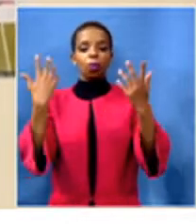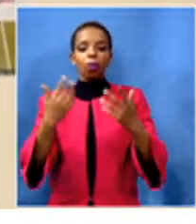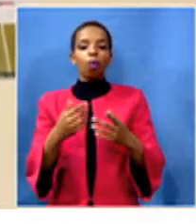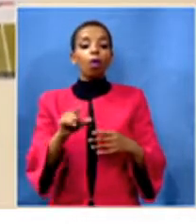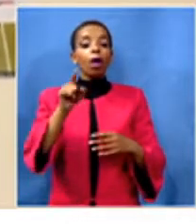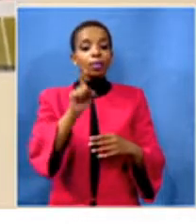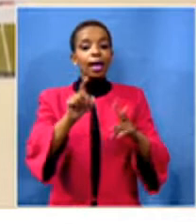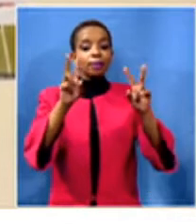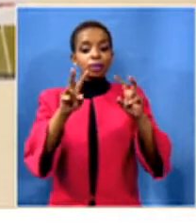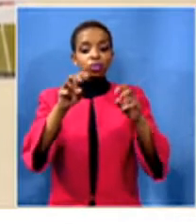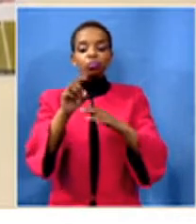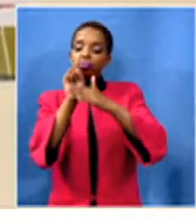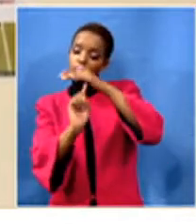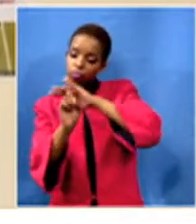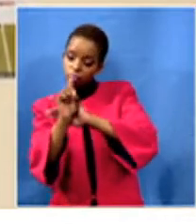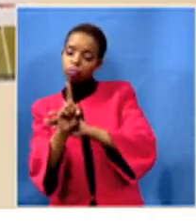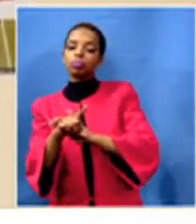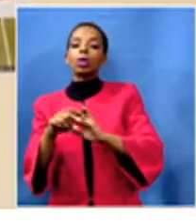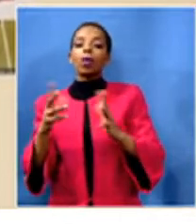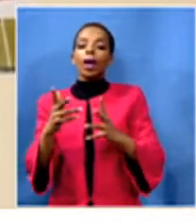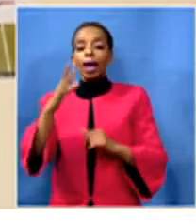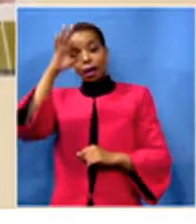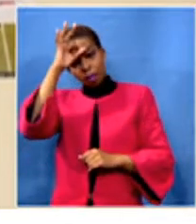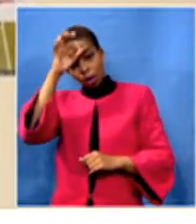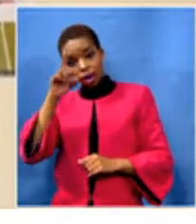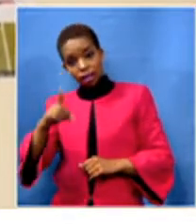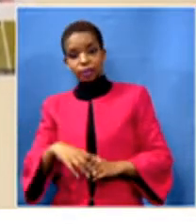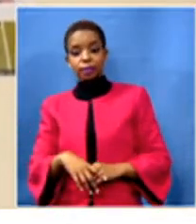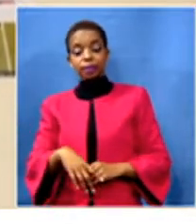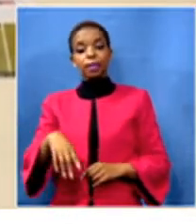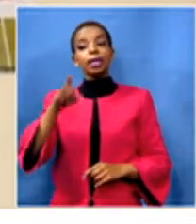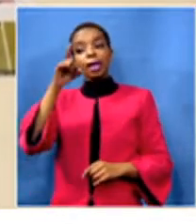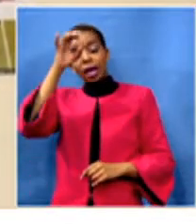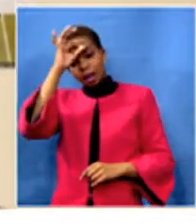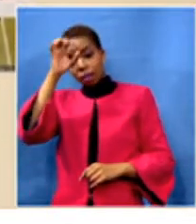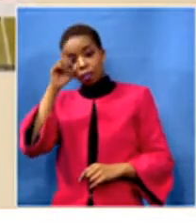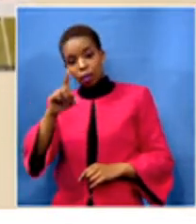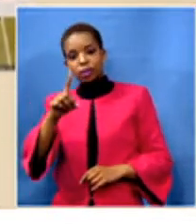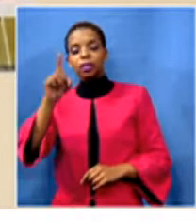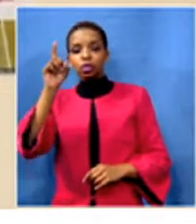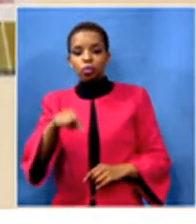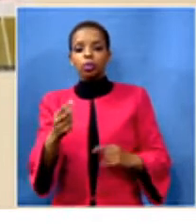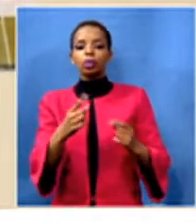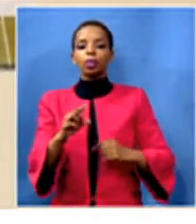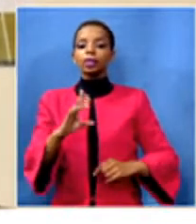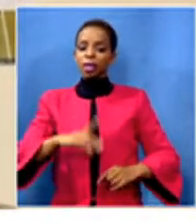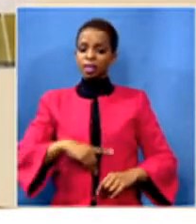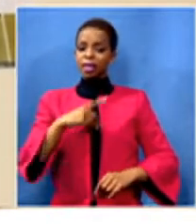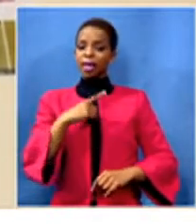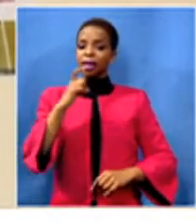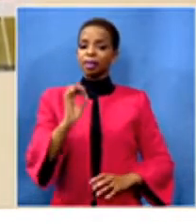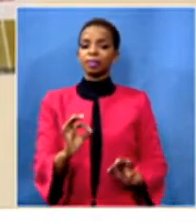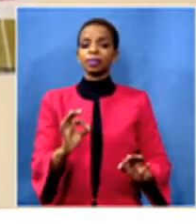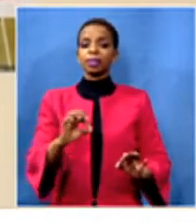police. The police have to advise the complainant or the person reporting that there should be an interdict that must be applied for